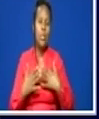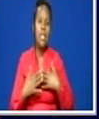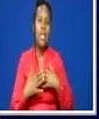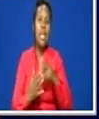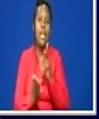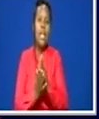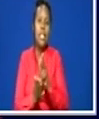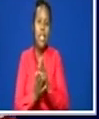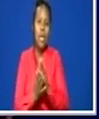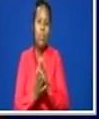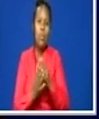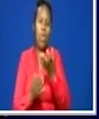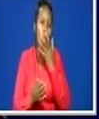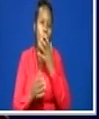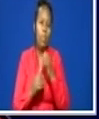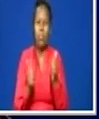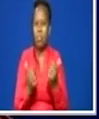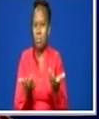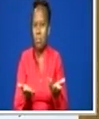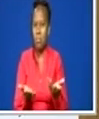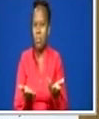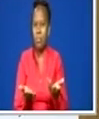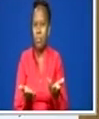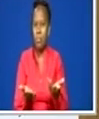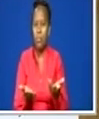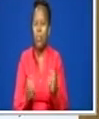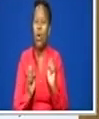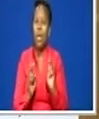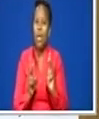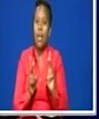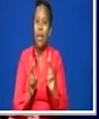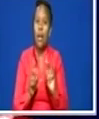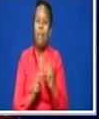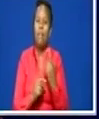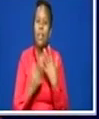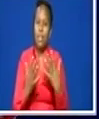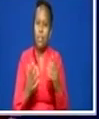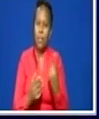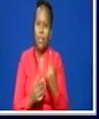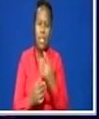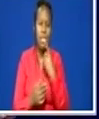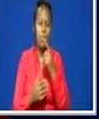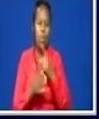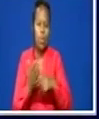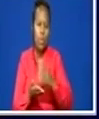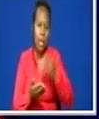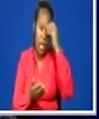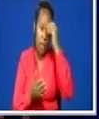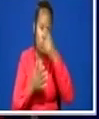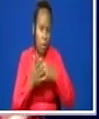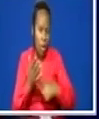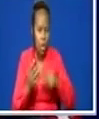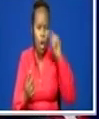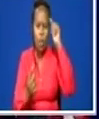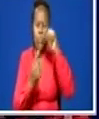our temperature. Yes. Okay. First things first. Tell us what today we'll be studying and what